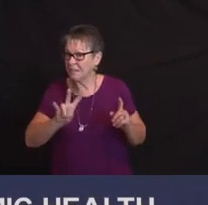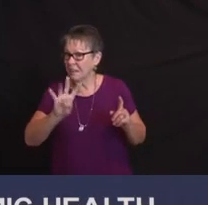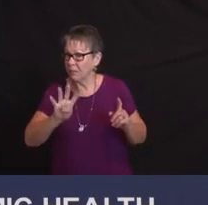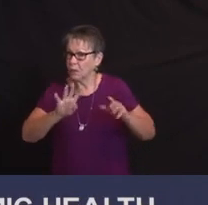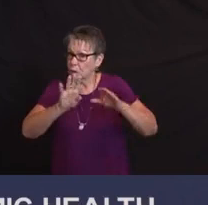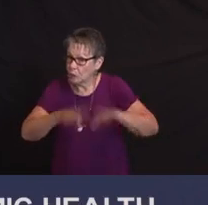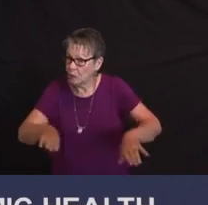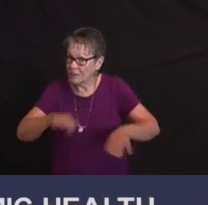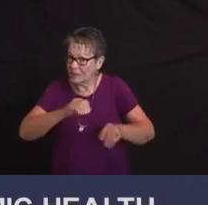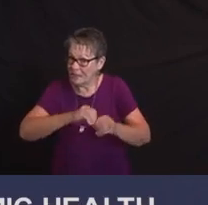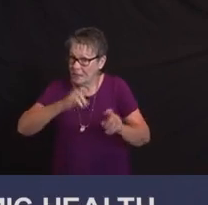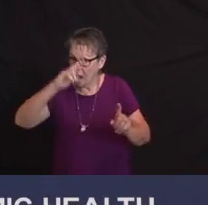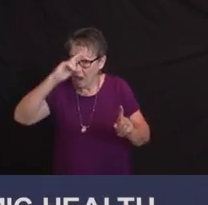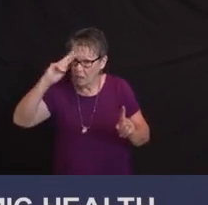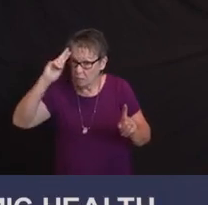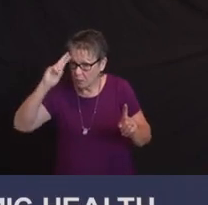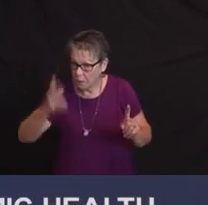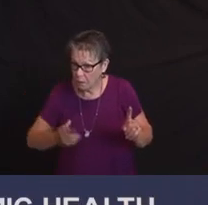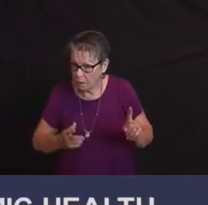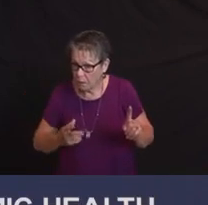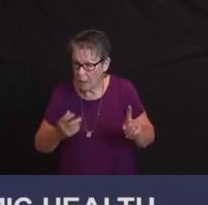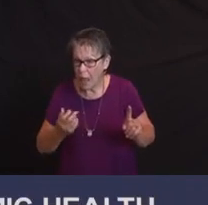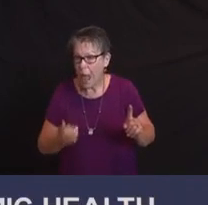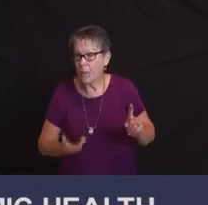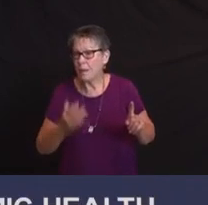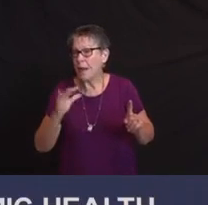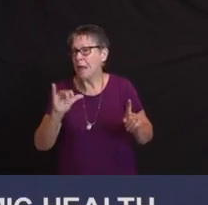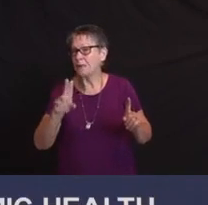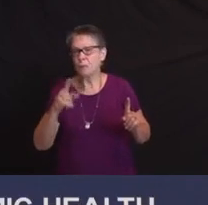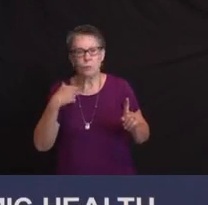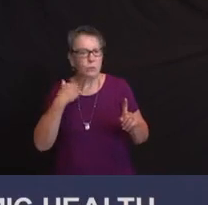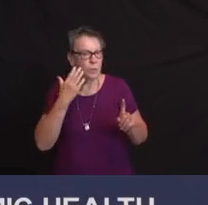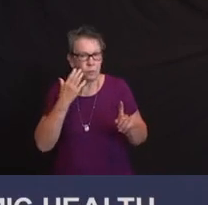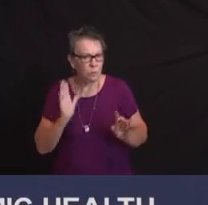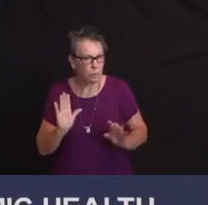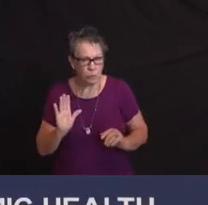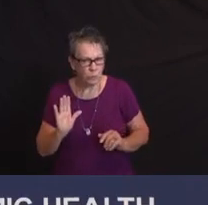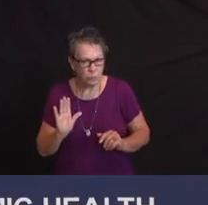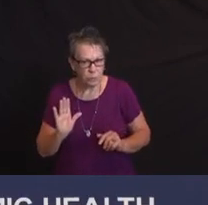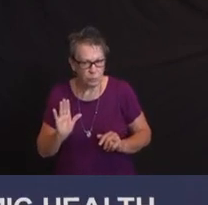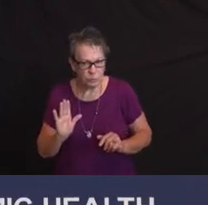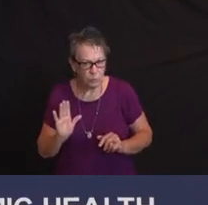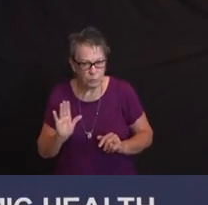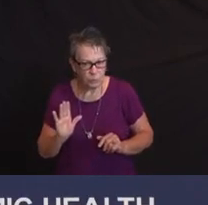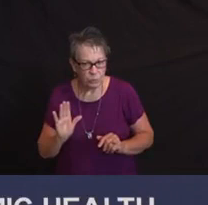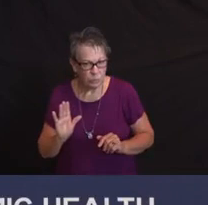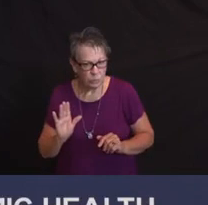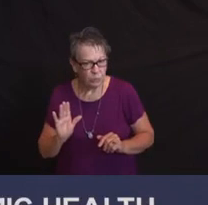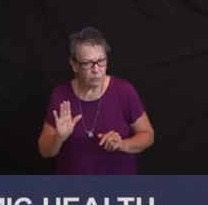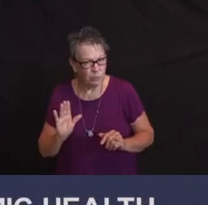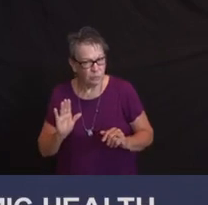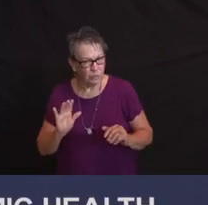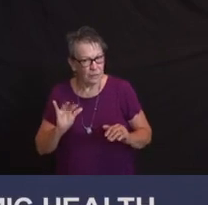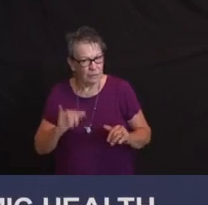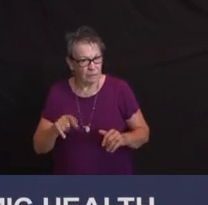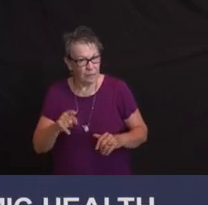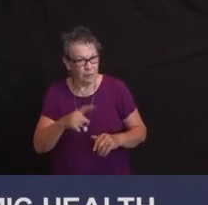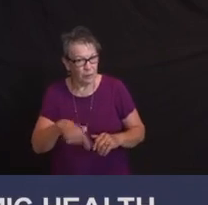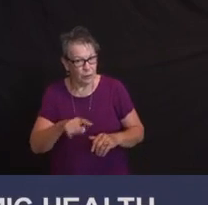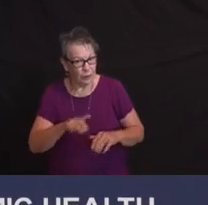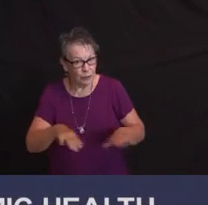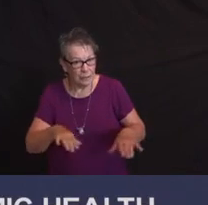keep them all in your prayers, most importantly. But if they ask for help, we will be